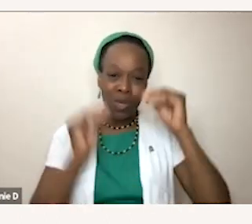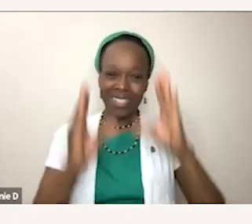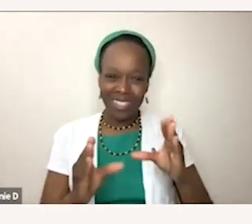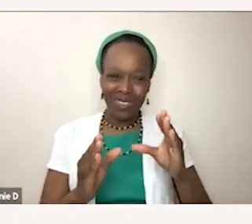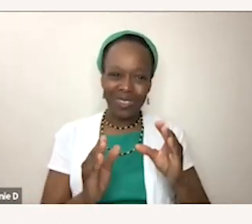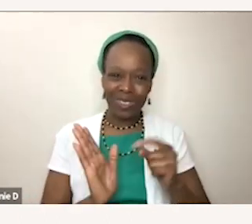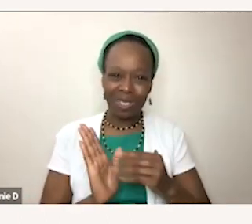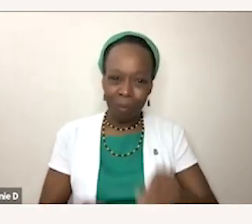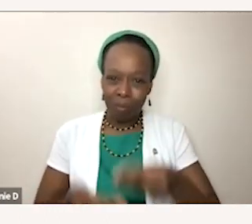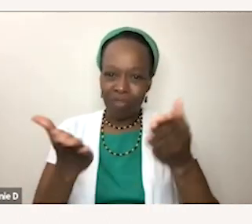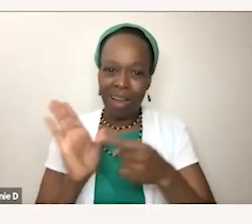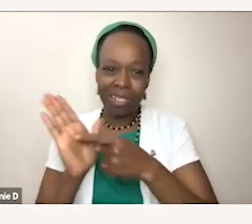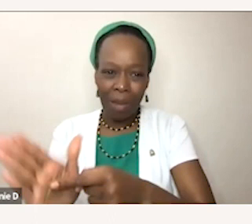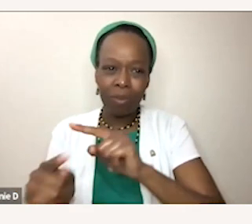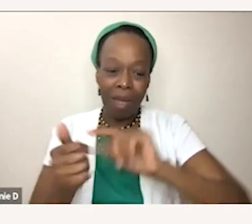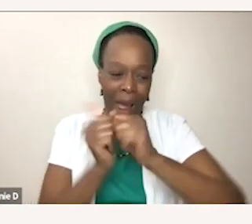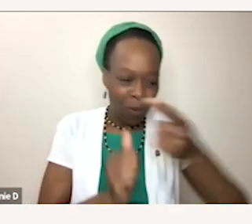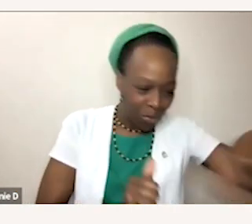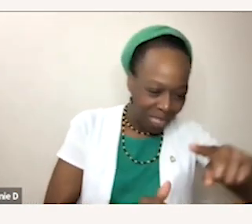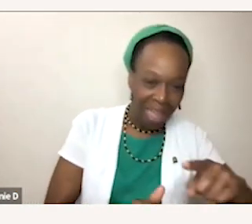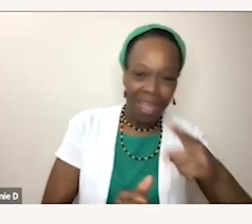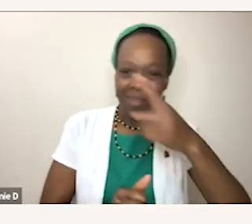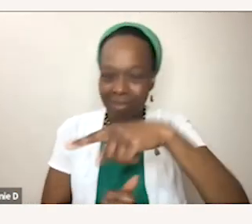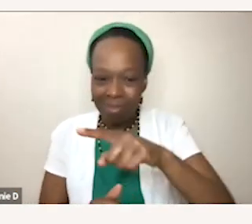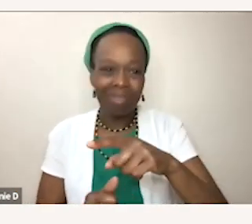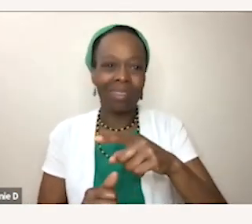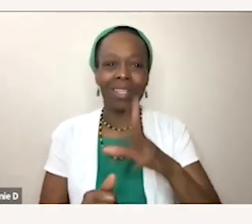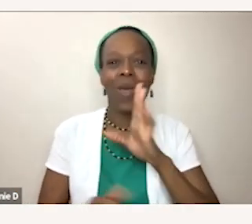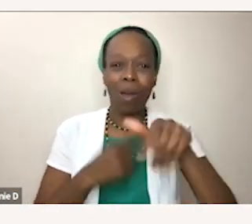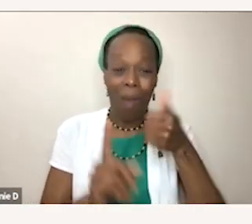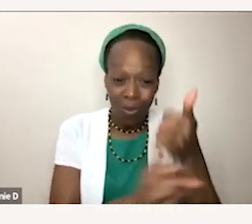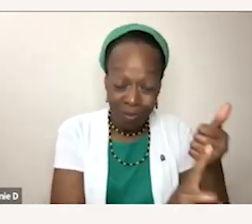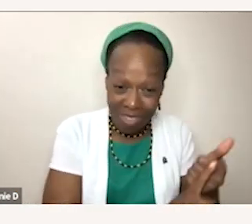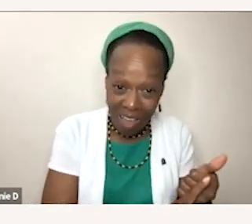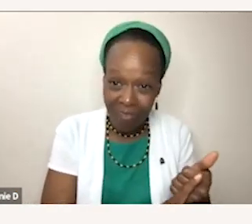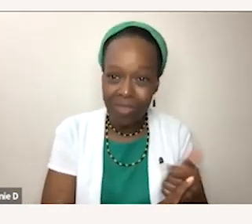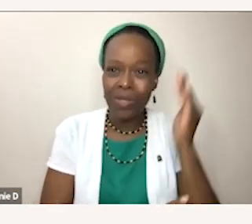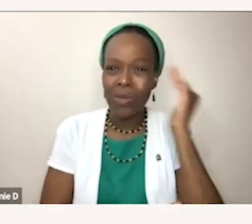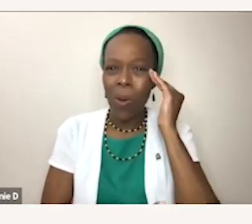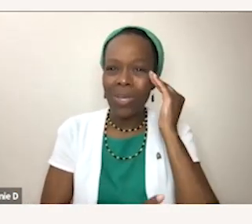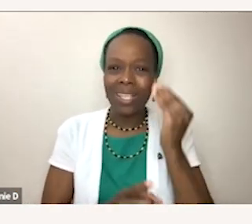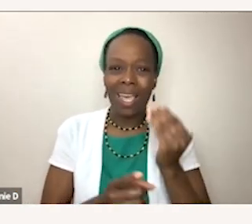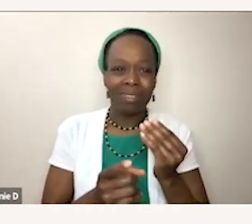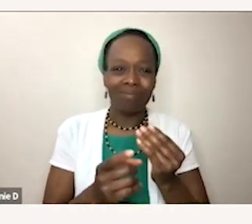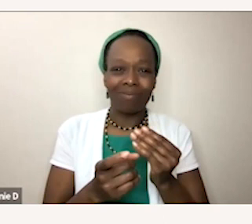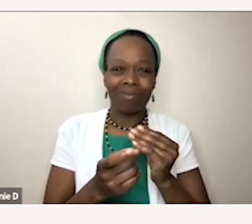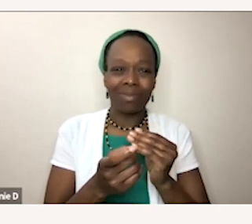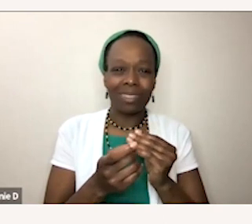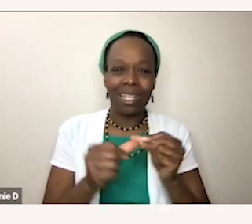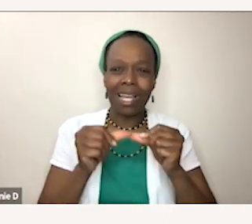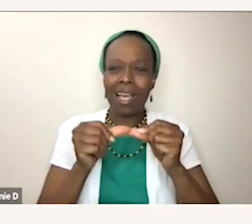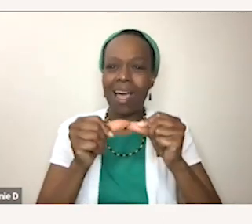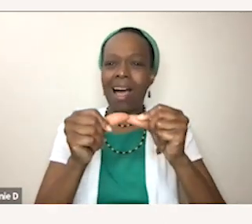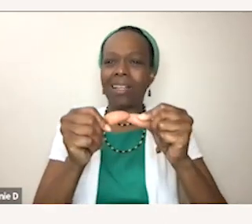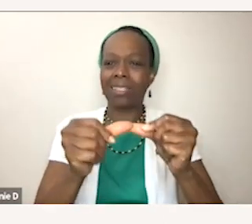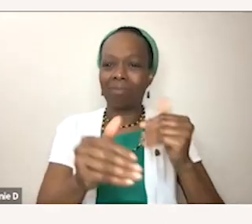they using in reference to themselves? It's all about an evolving process of choice. Like, not to